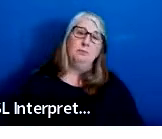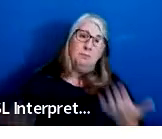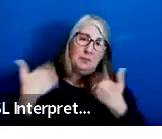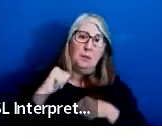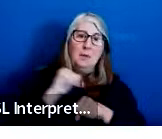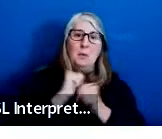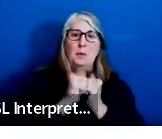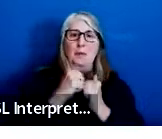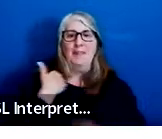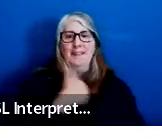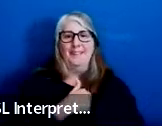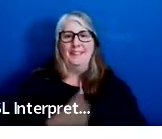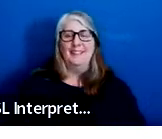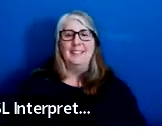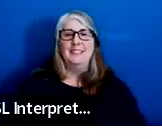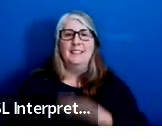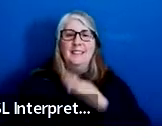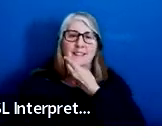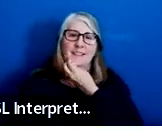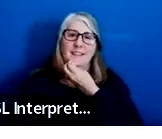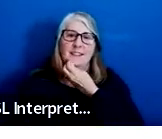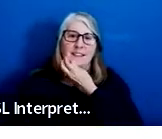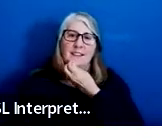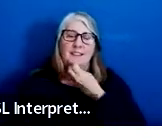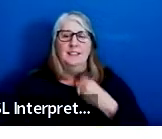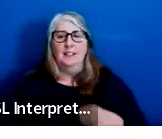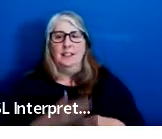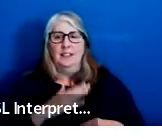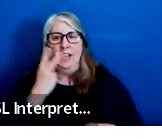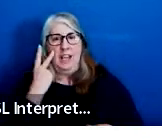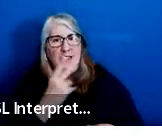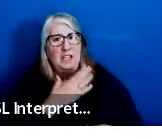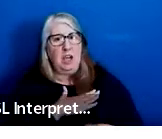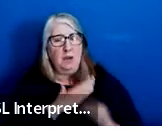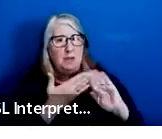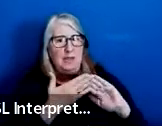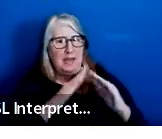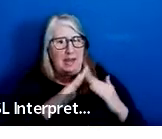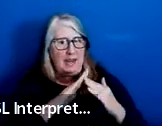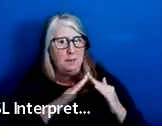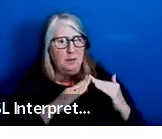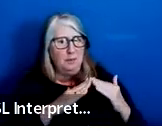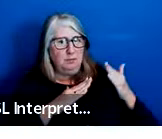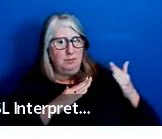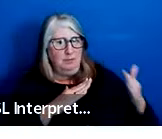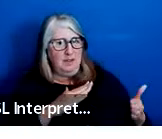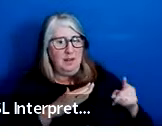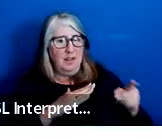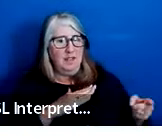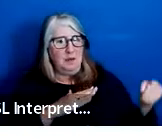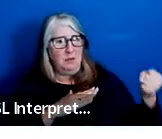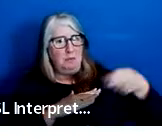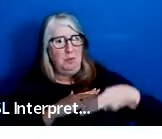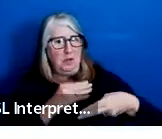Good point. I caught my neighbor dumping leftover food in my cart. What should I do? Uh-oh.